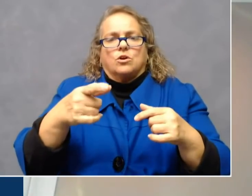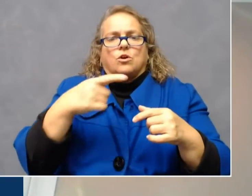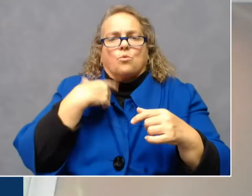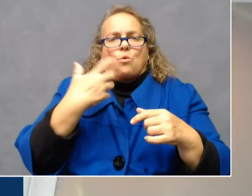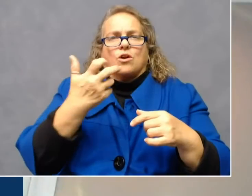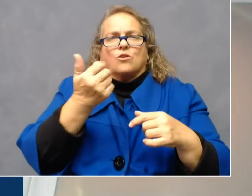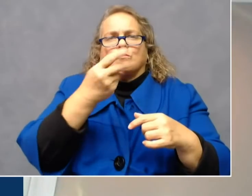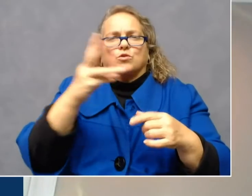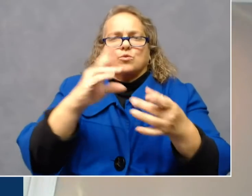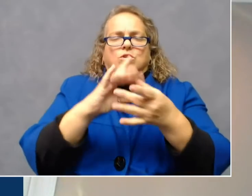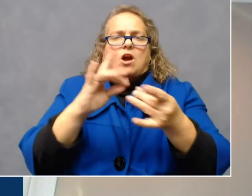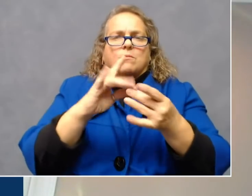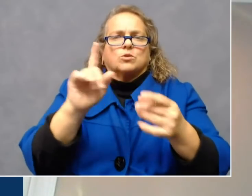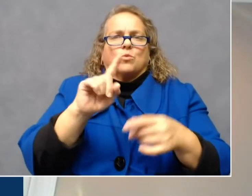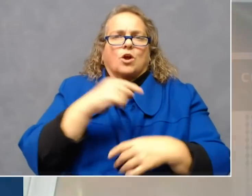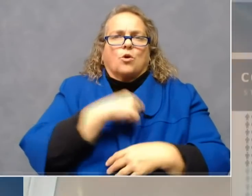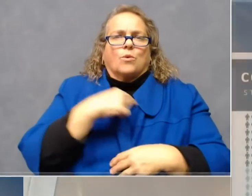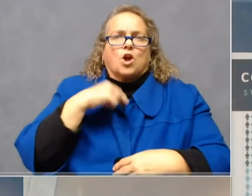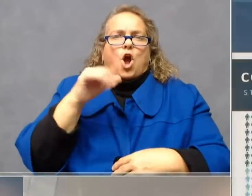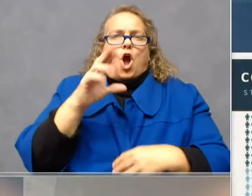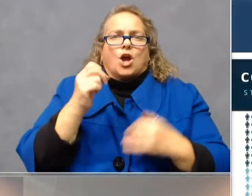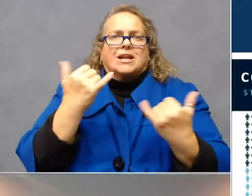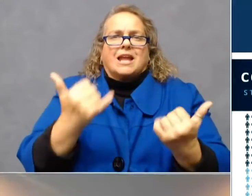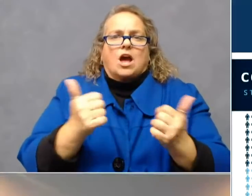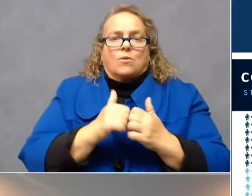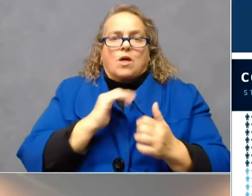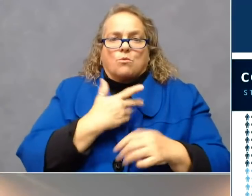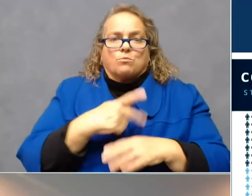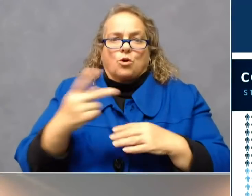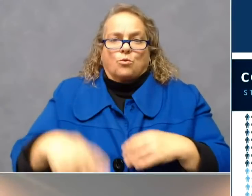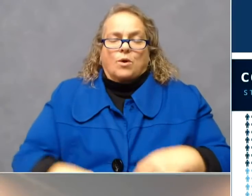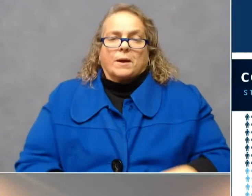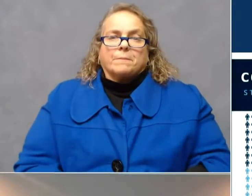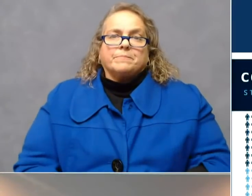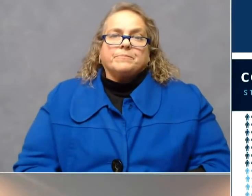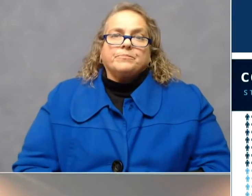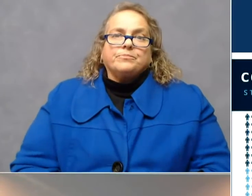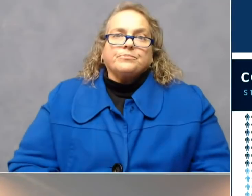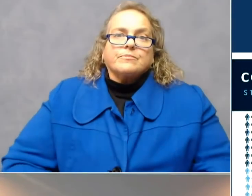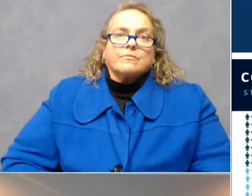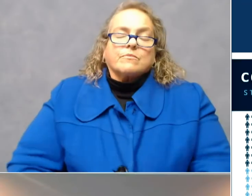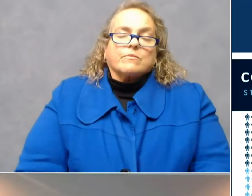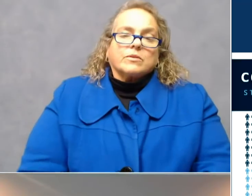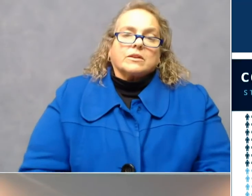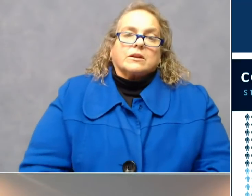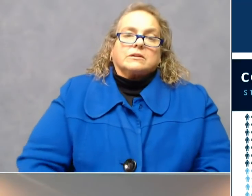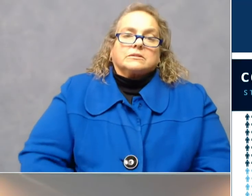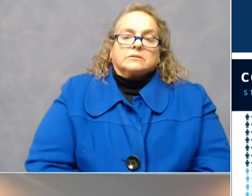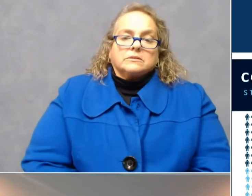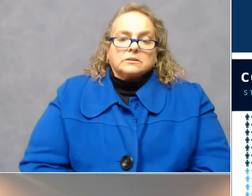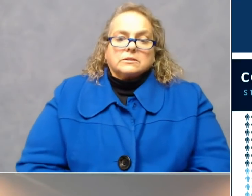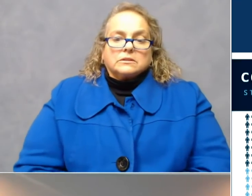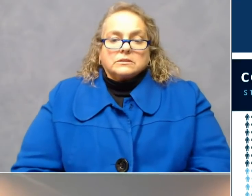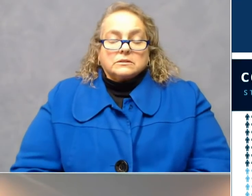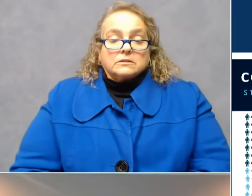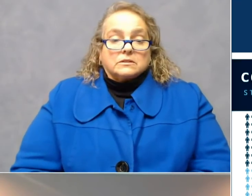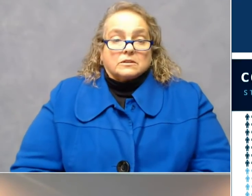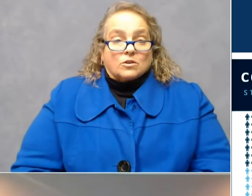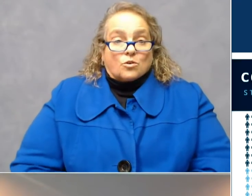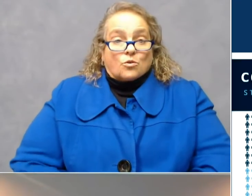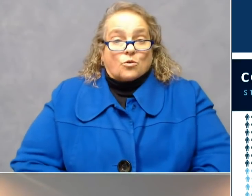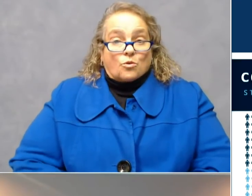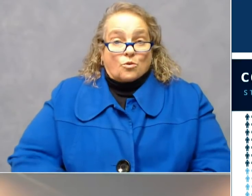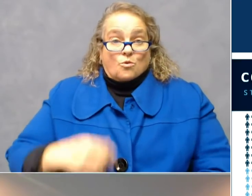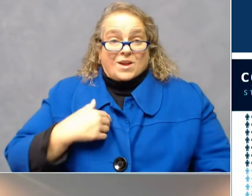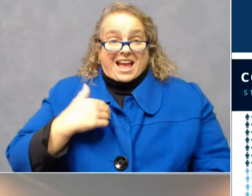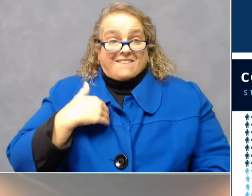program. And while that's coming up, I'll just comment that we have about 1,600 people doing